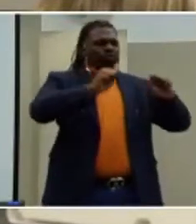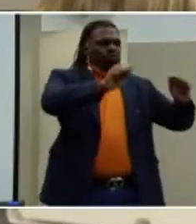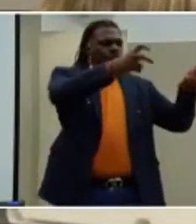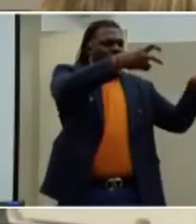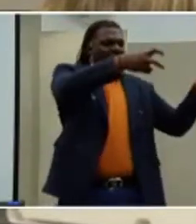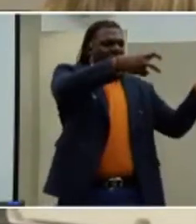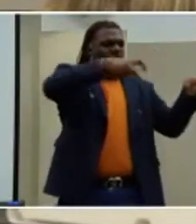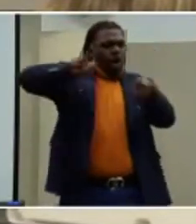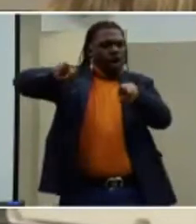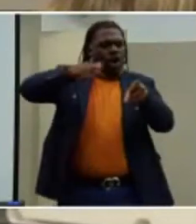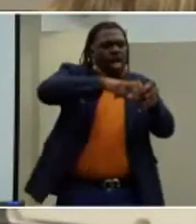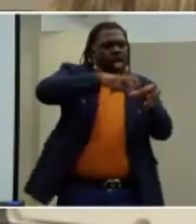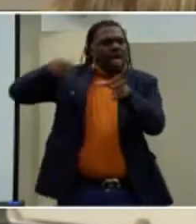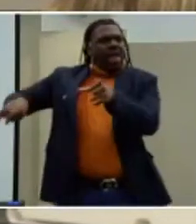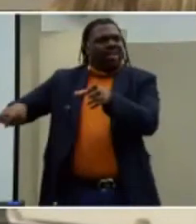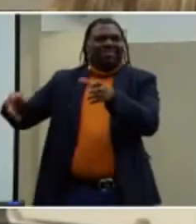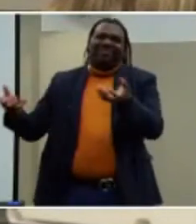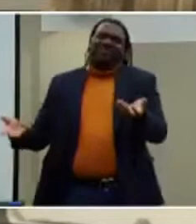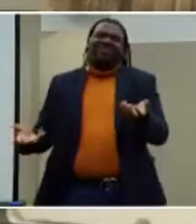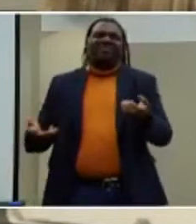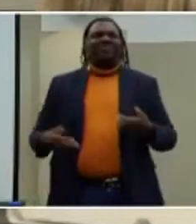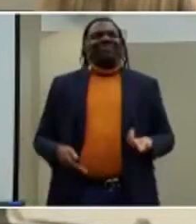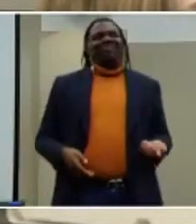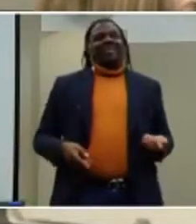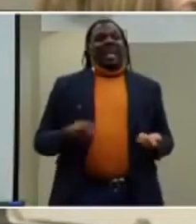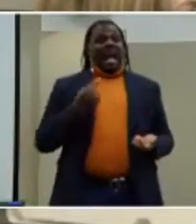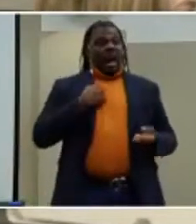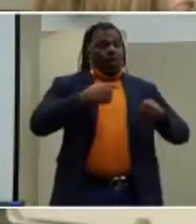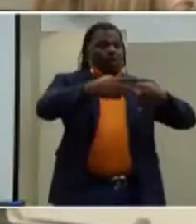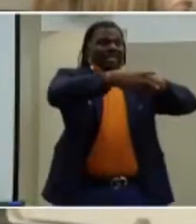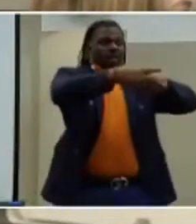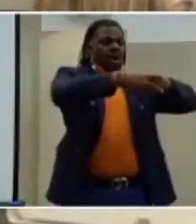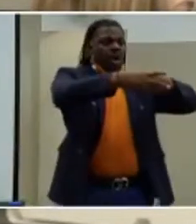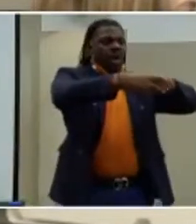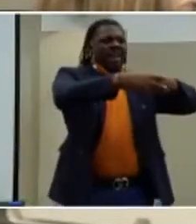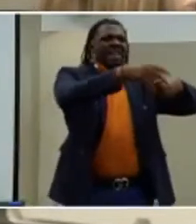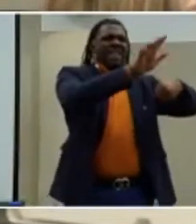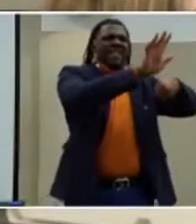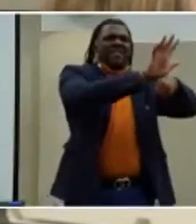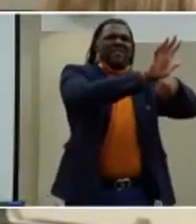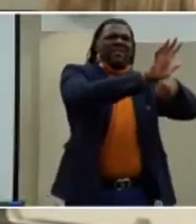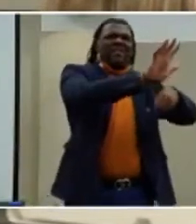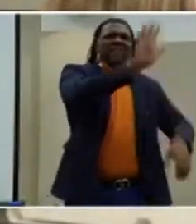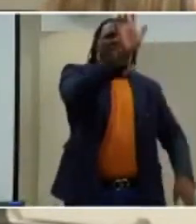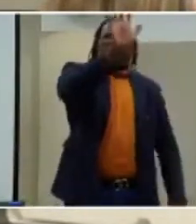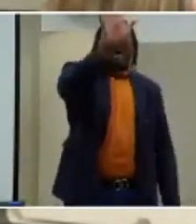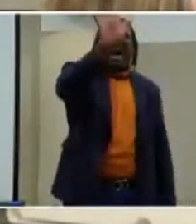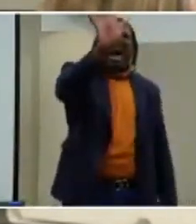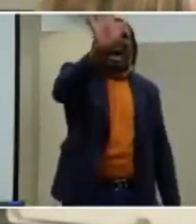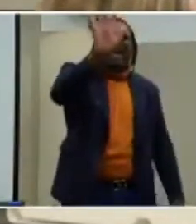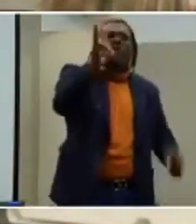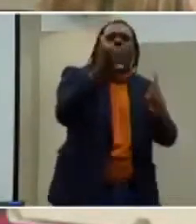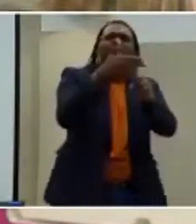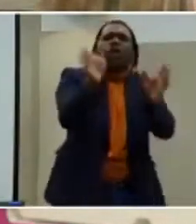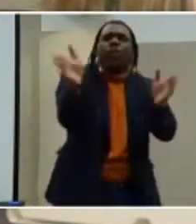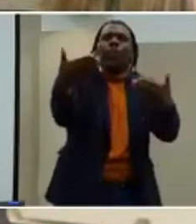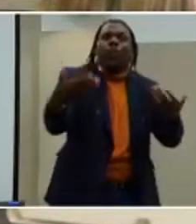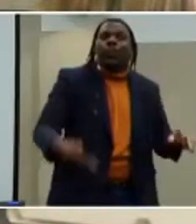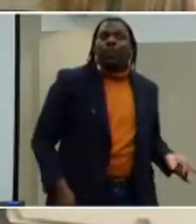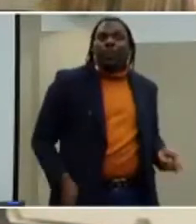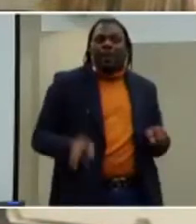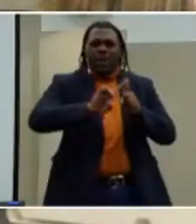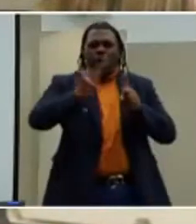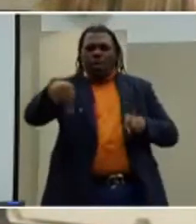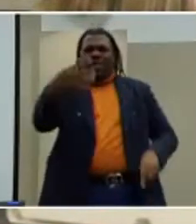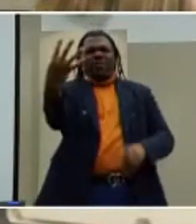into. I finally managed to make reservations at 5 hotel rooms and with roll-in, but only 4